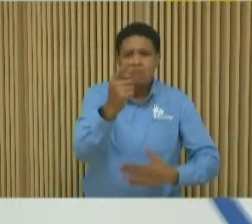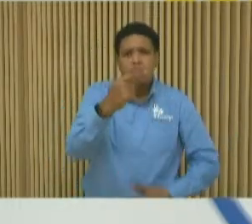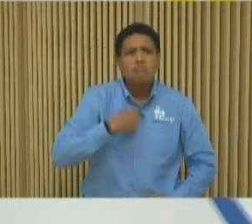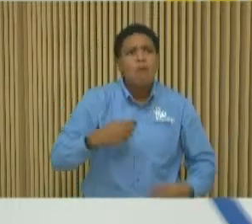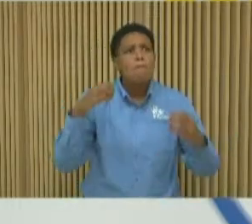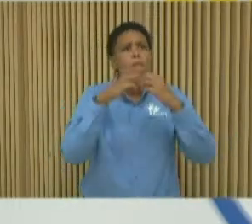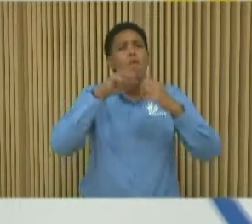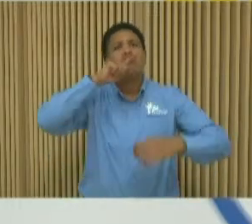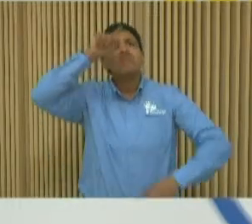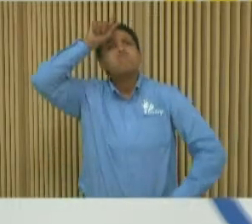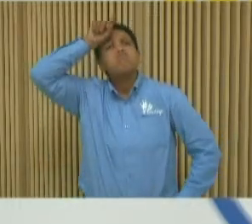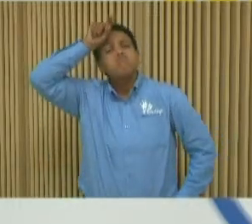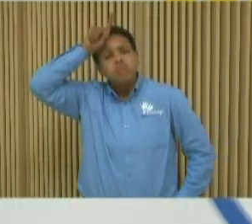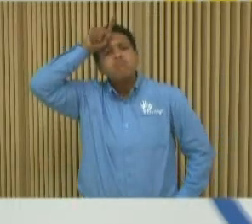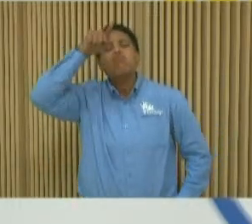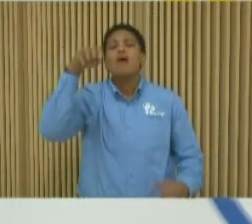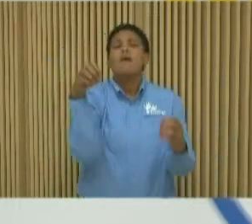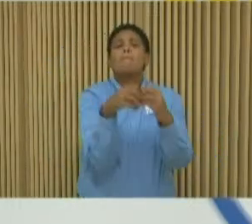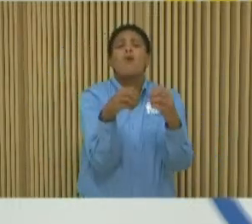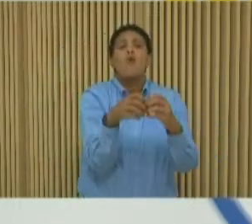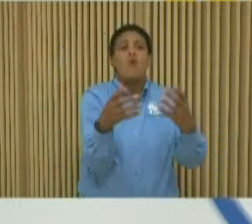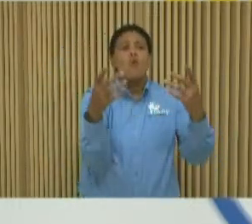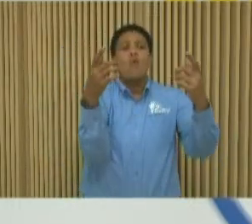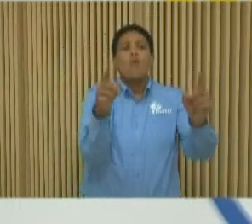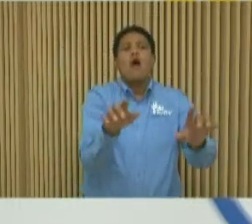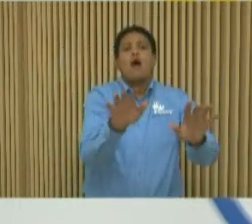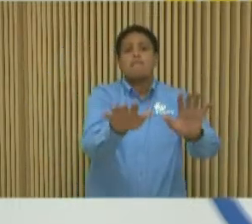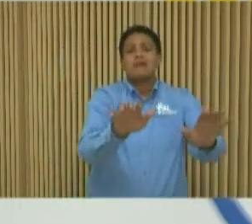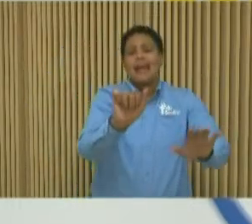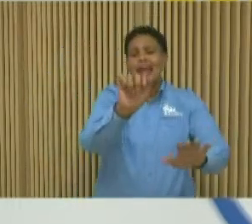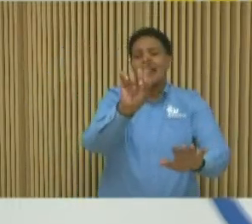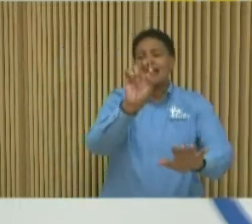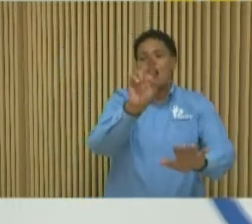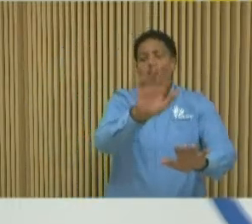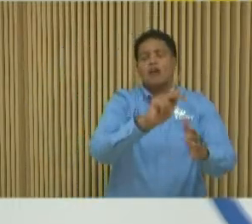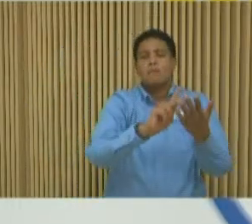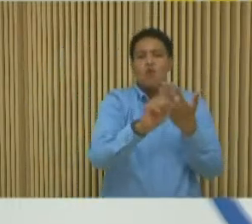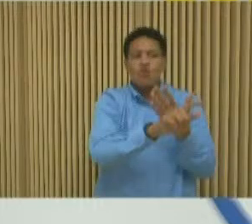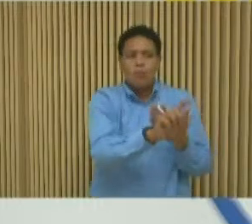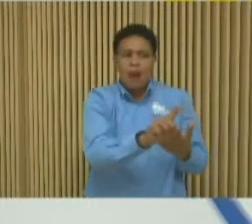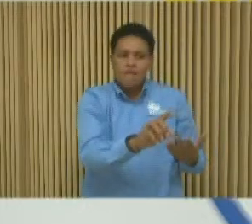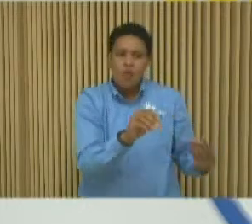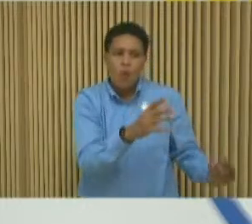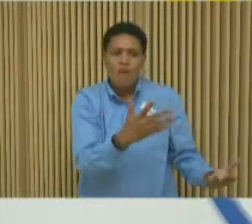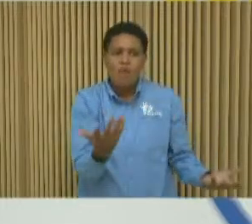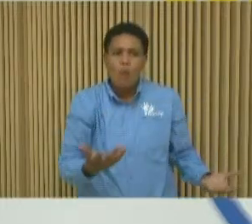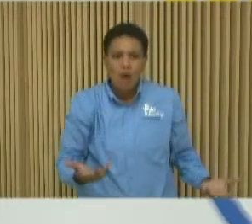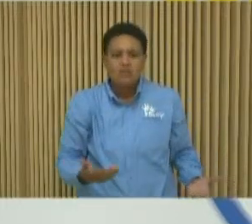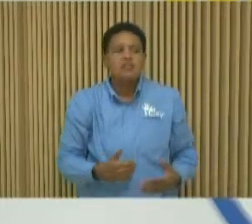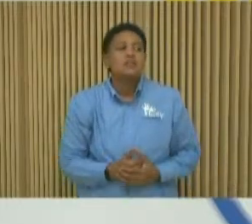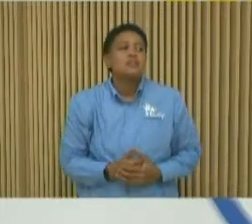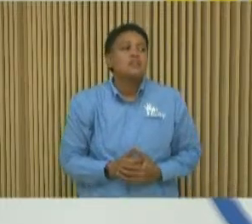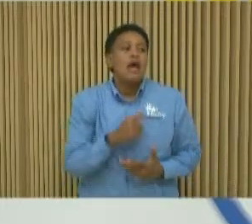more so to understand more what it is that the ADR programs had to offer. As it relates to